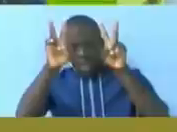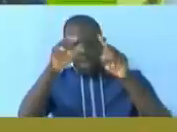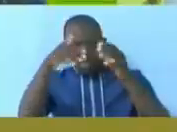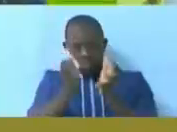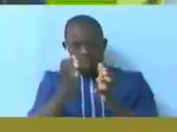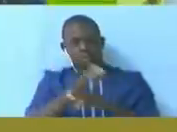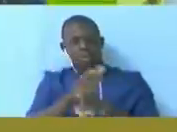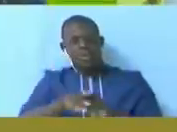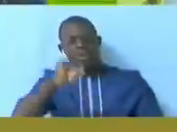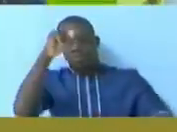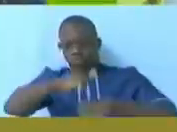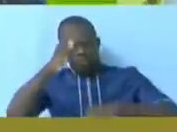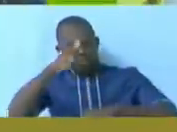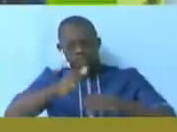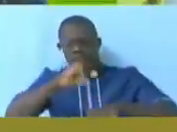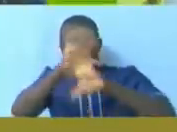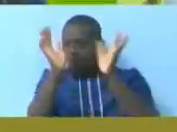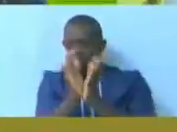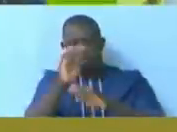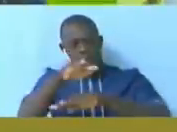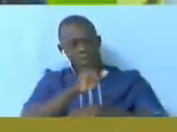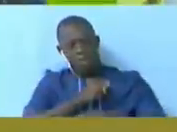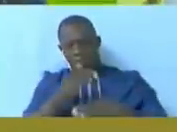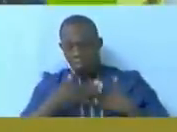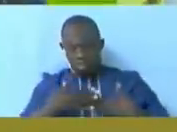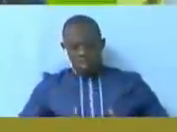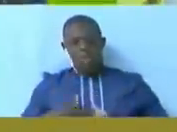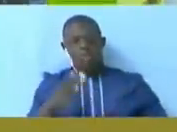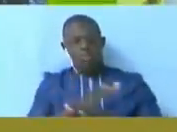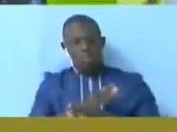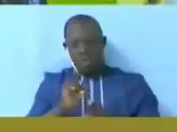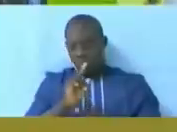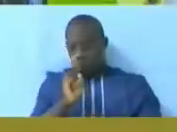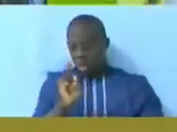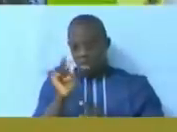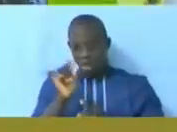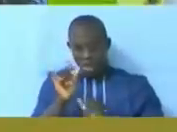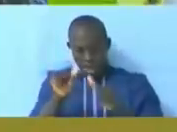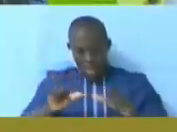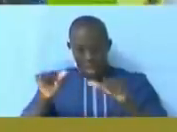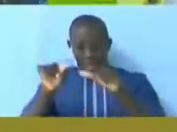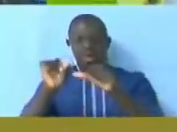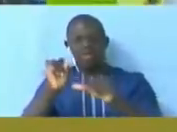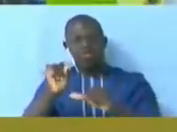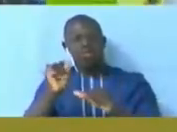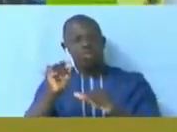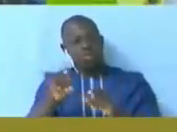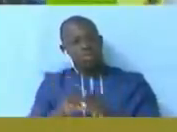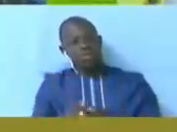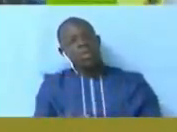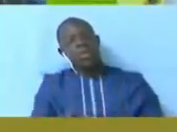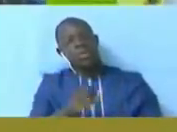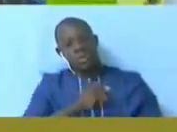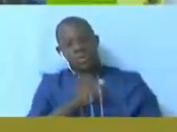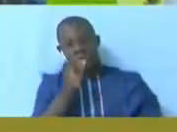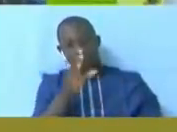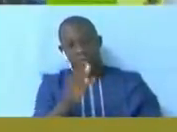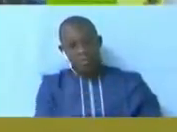all over his body. But that was one small part of it. He said the